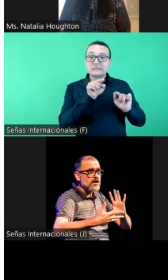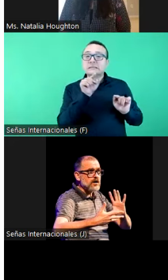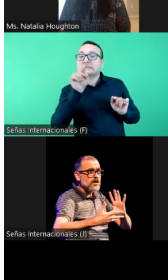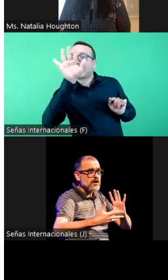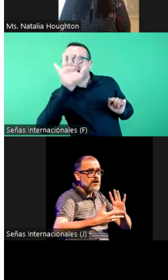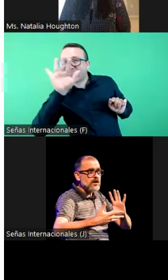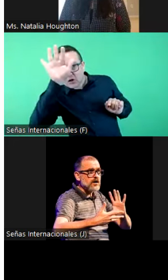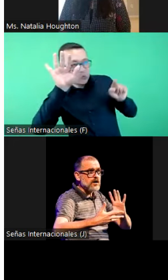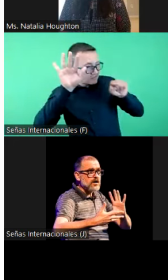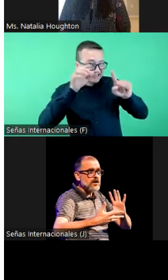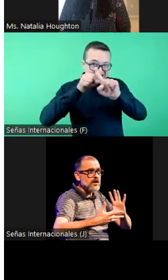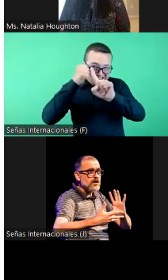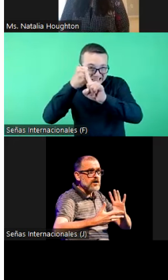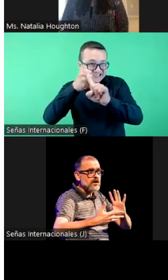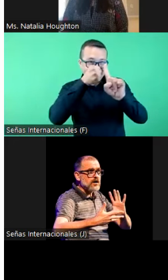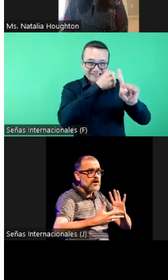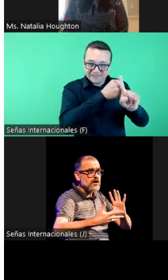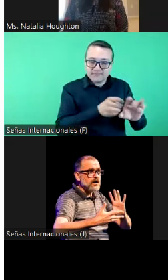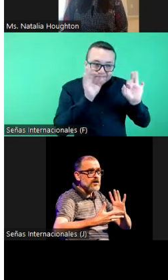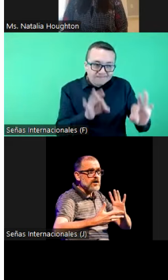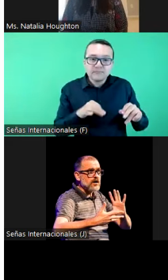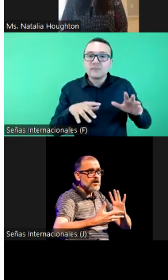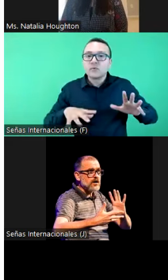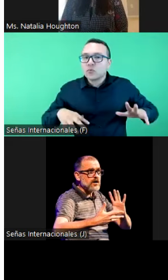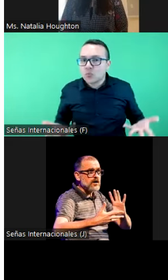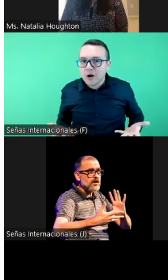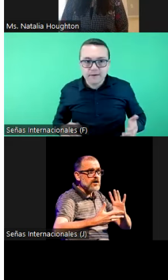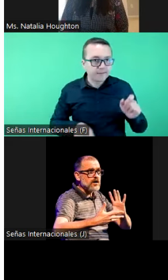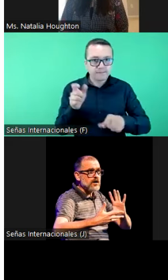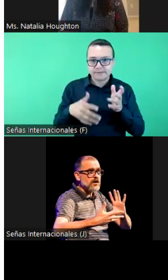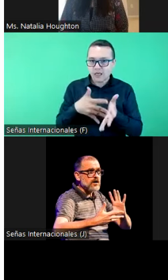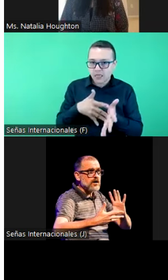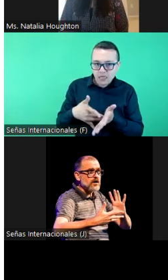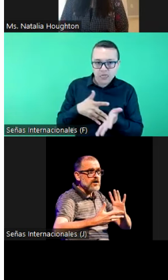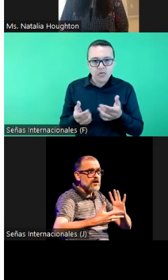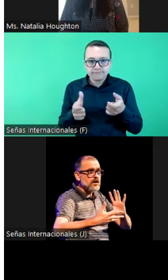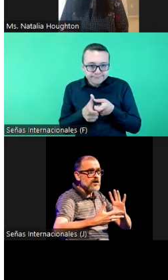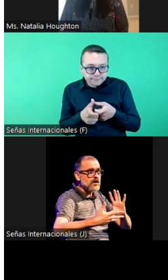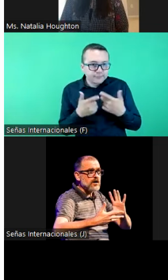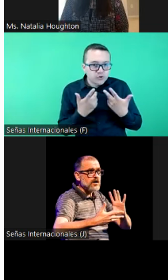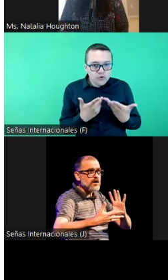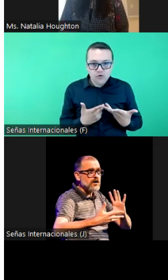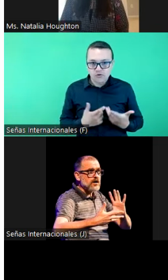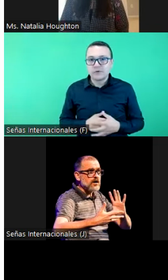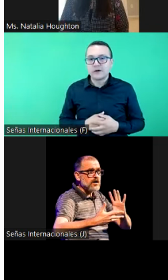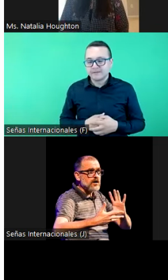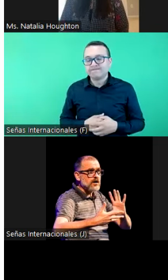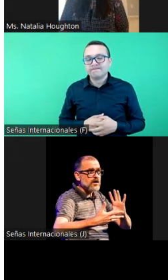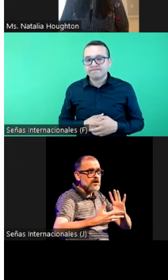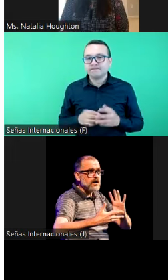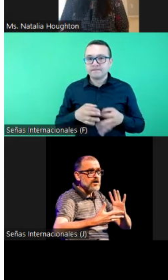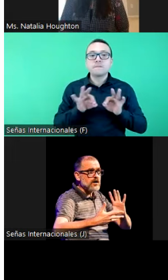effort for certain regions or attending to the needs of more vulnerable populations. And